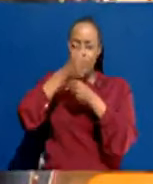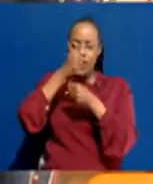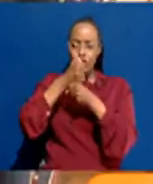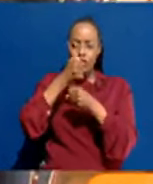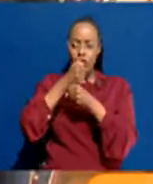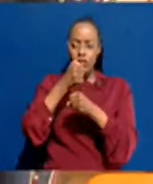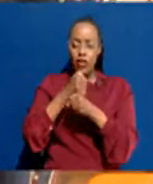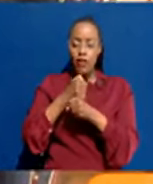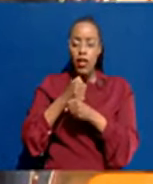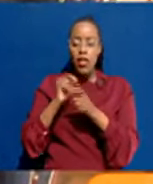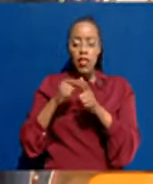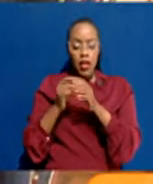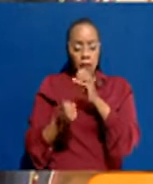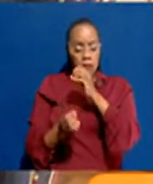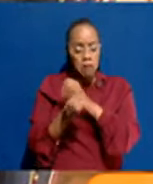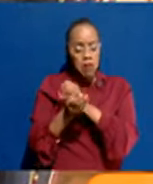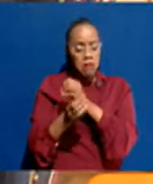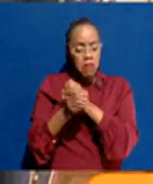I defined them.